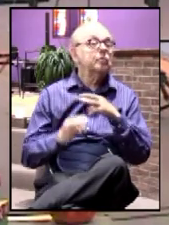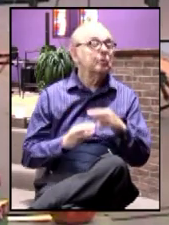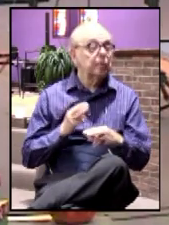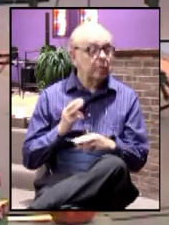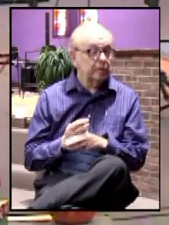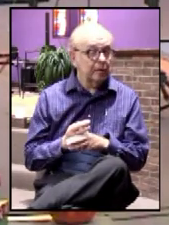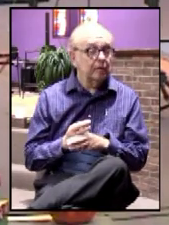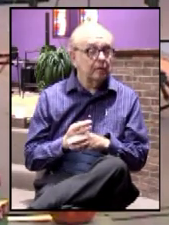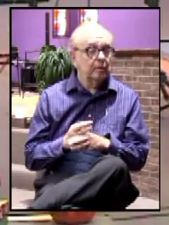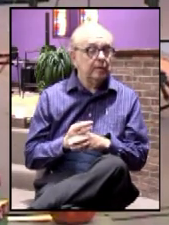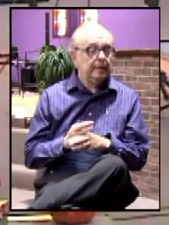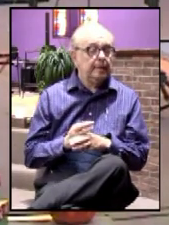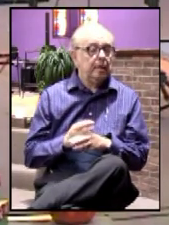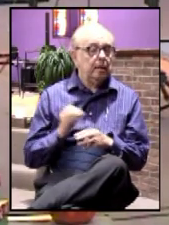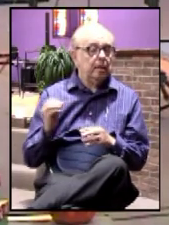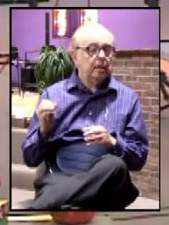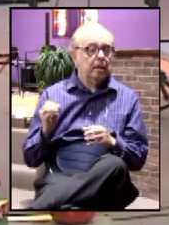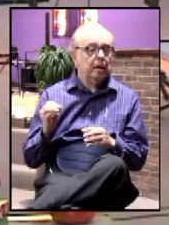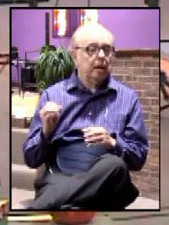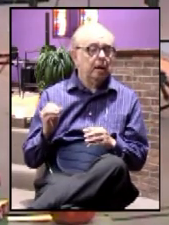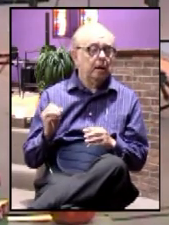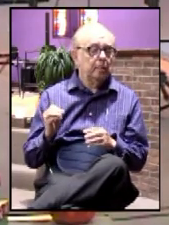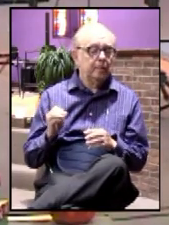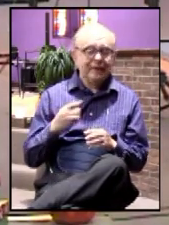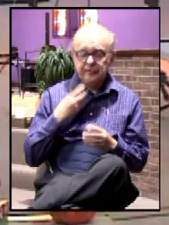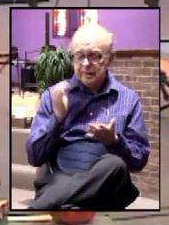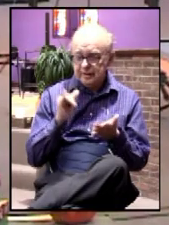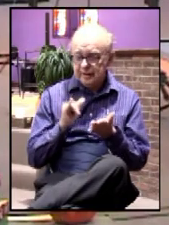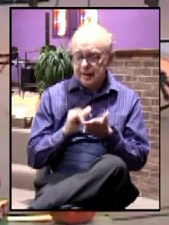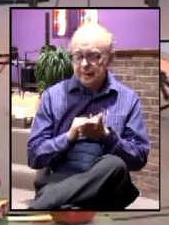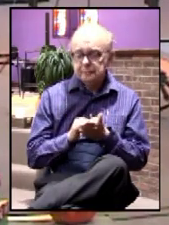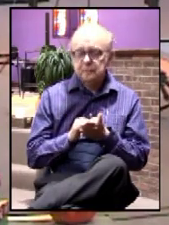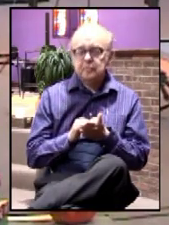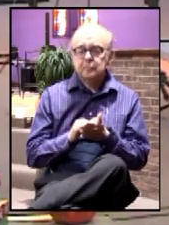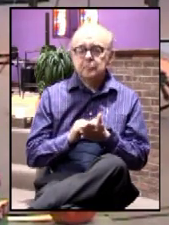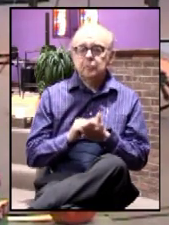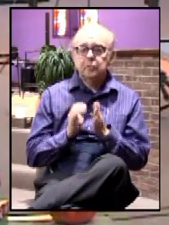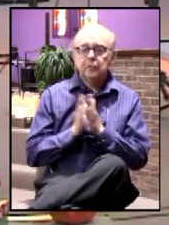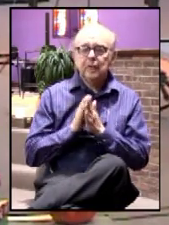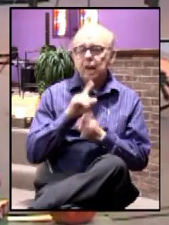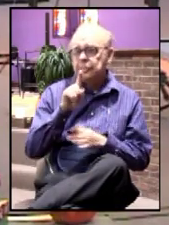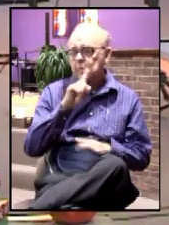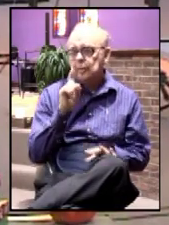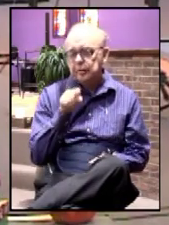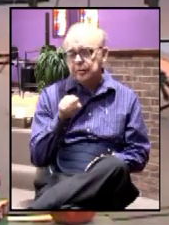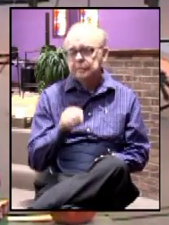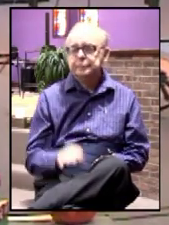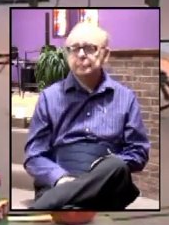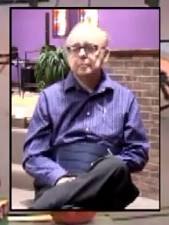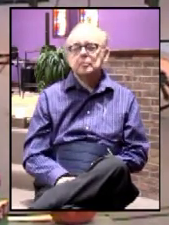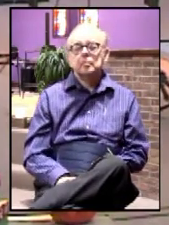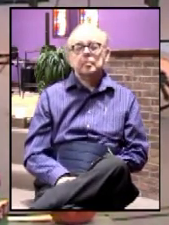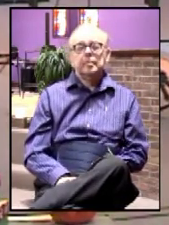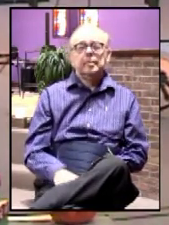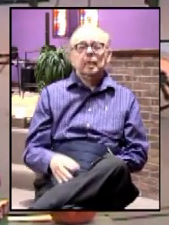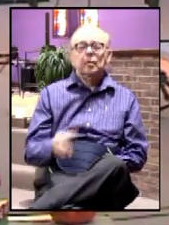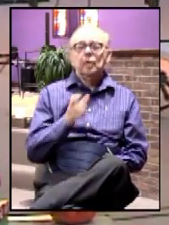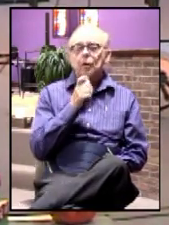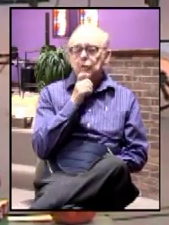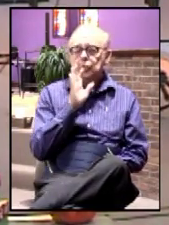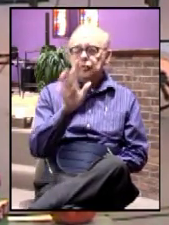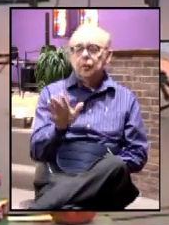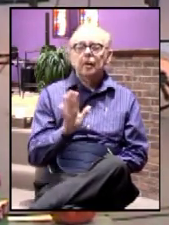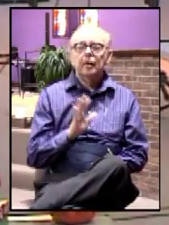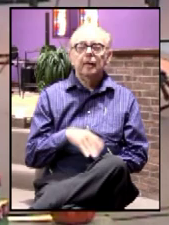world. And so with that being said, I'm going to ask you this question. Who's